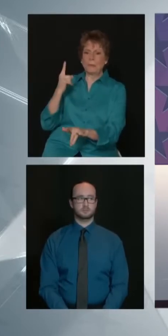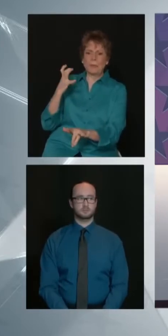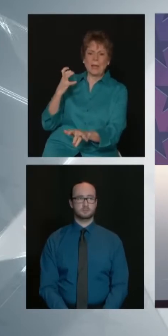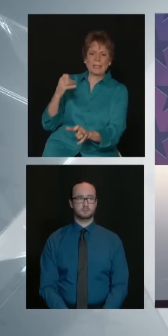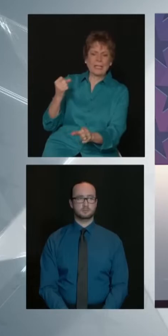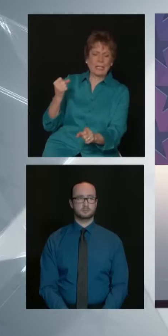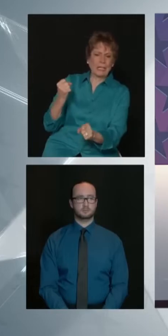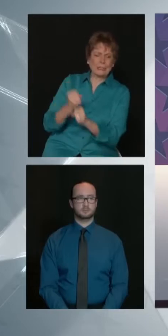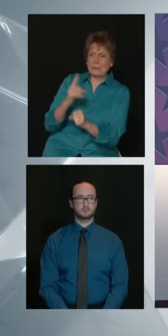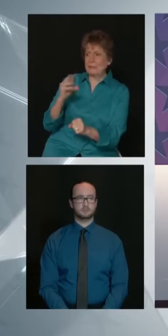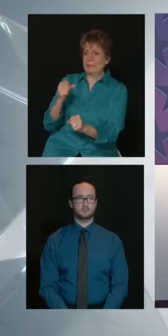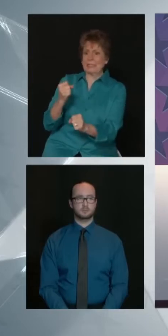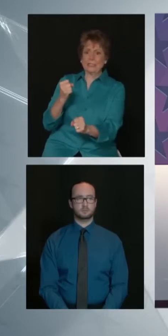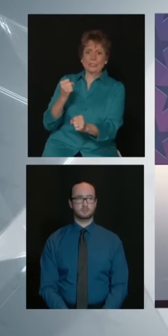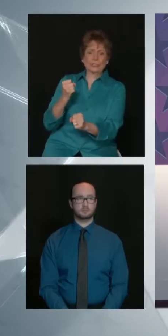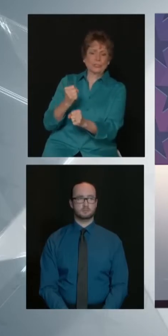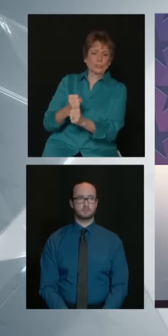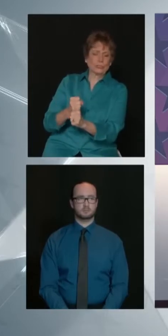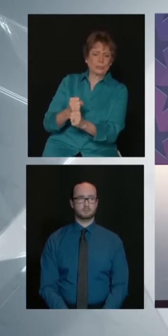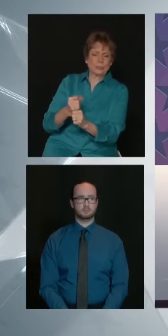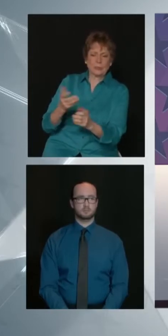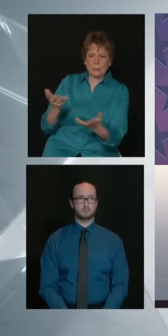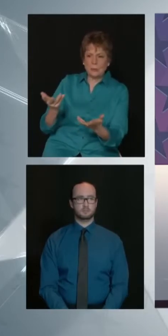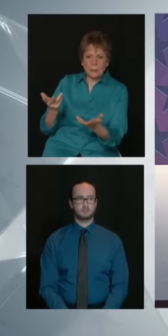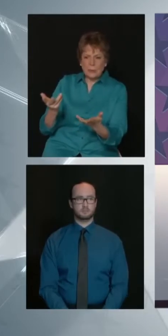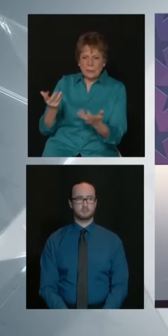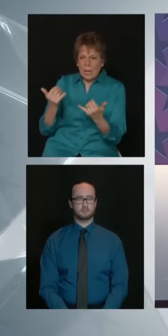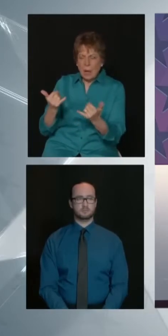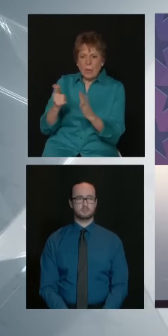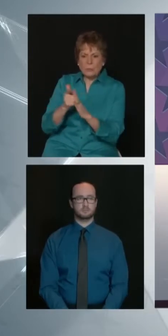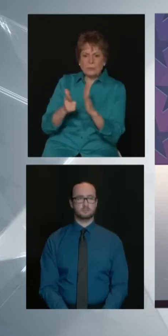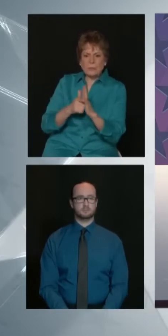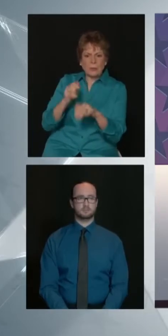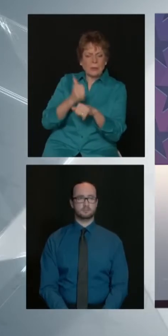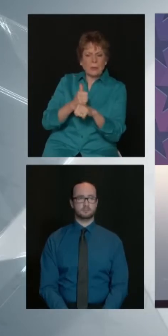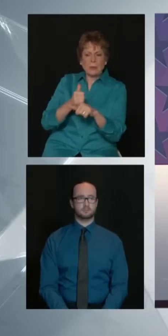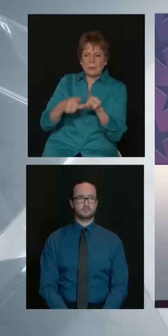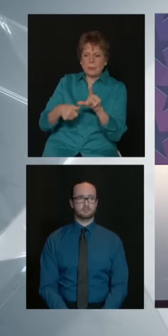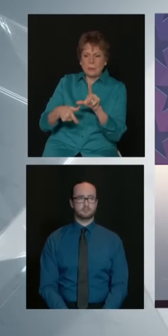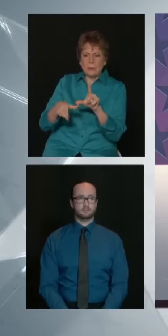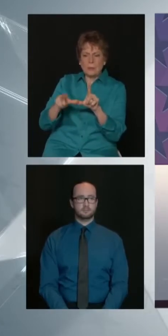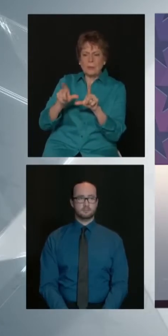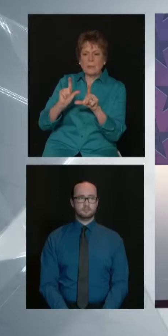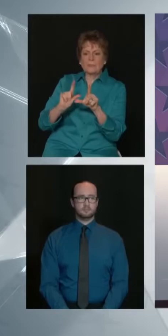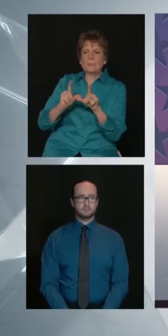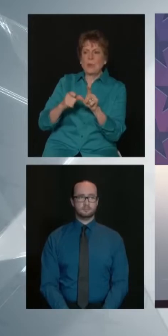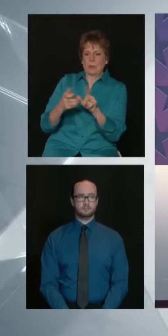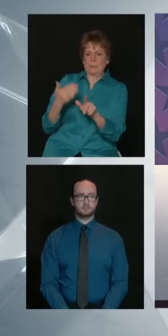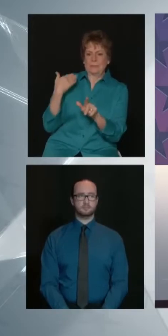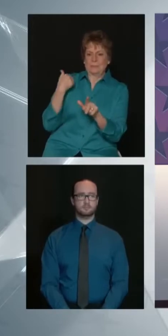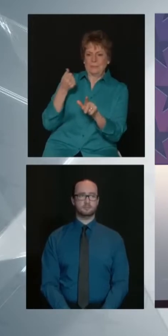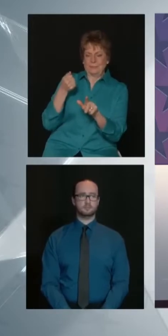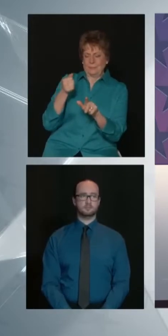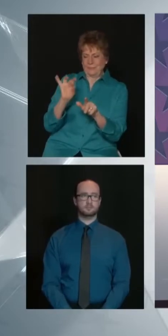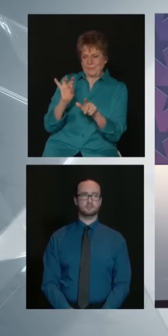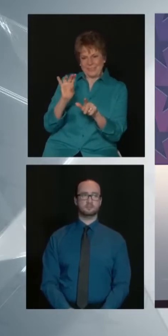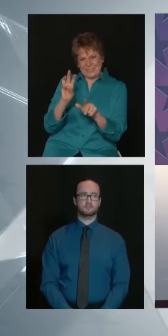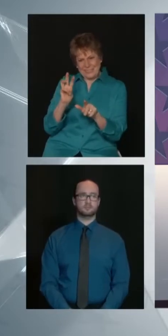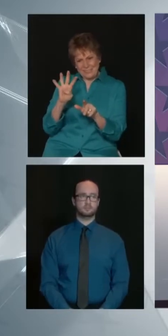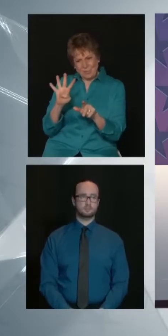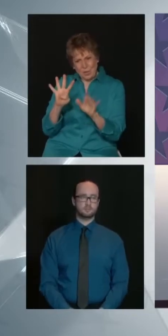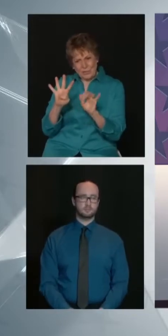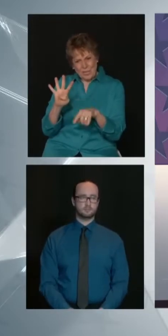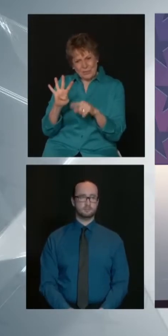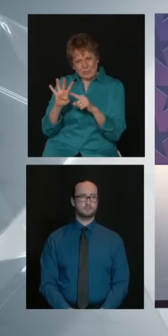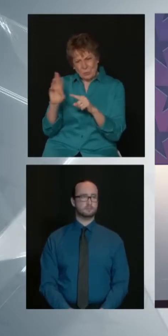a law from 1864. And it's exactly what my opponent, Blake Masters, wants. But have you supported